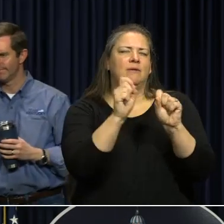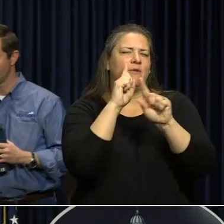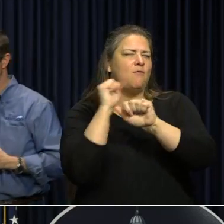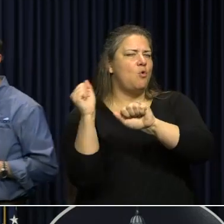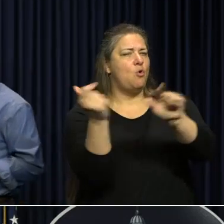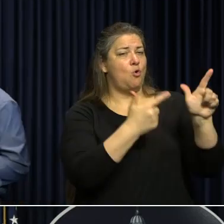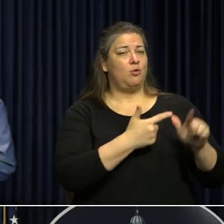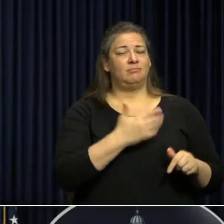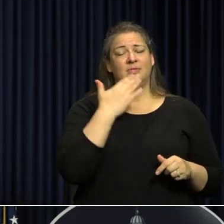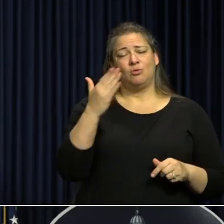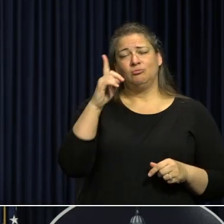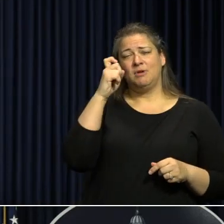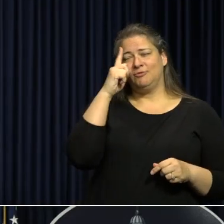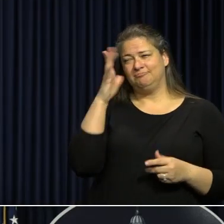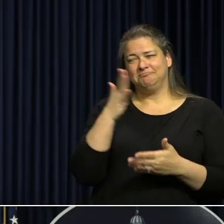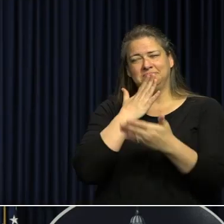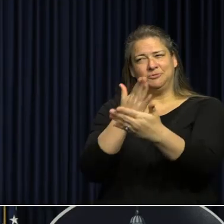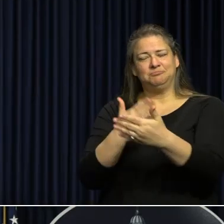Governor.